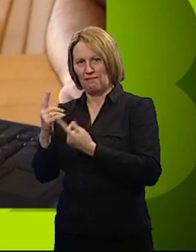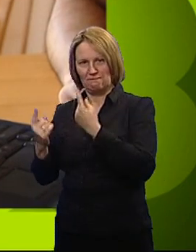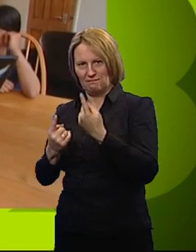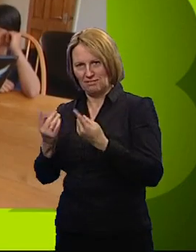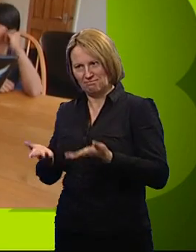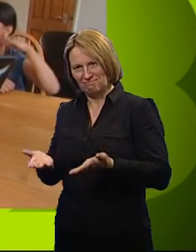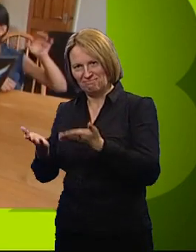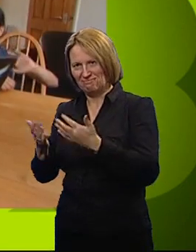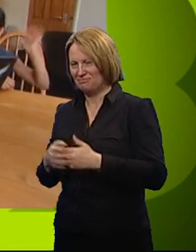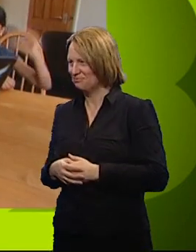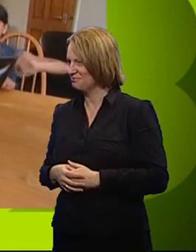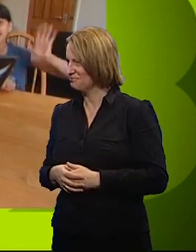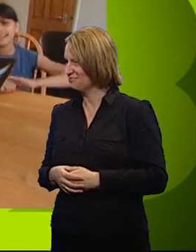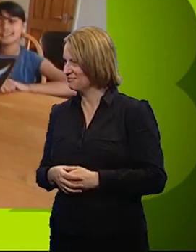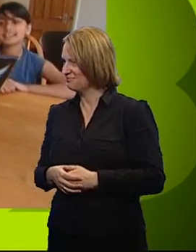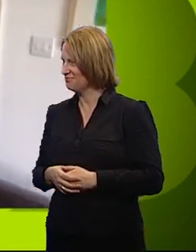yourselves. See ya!